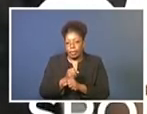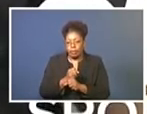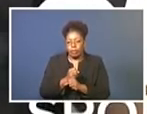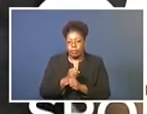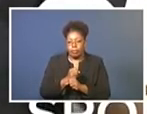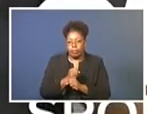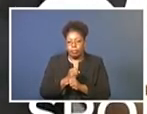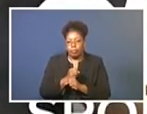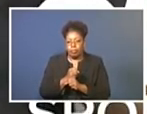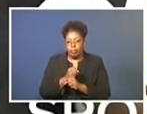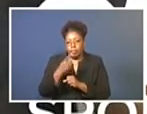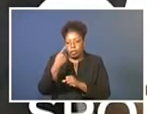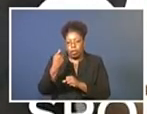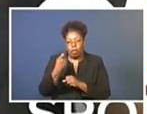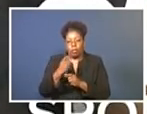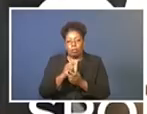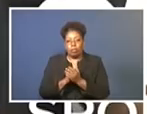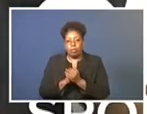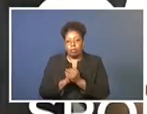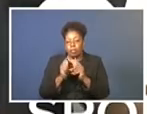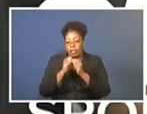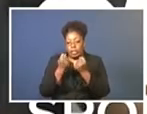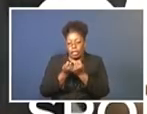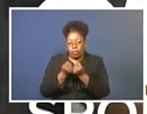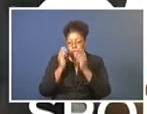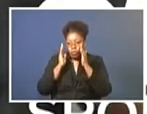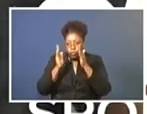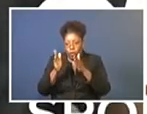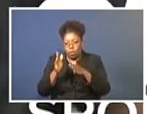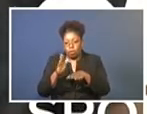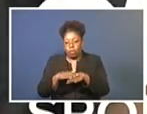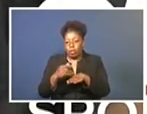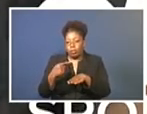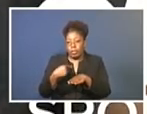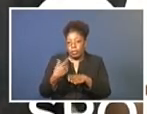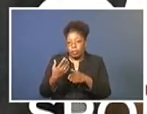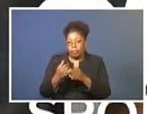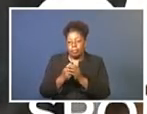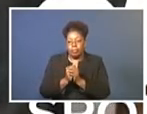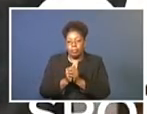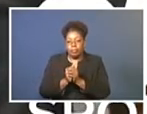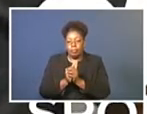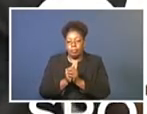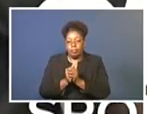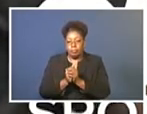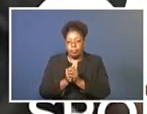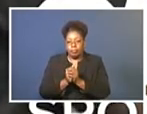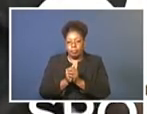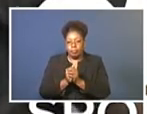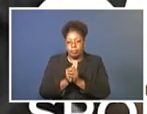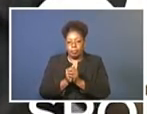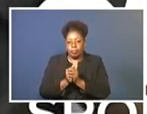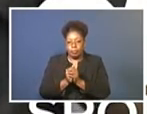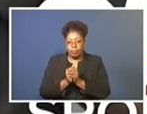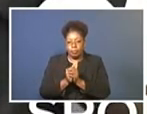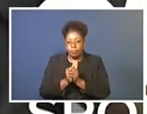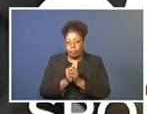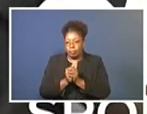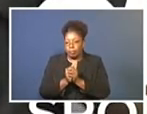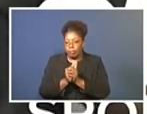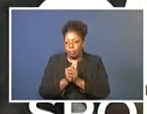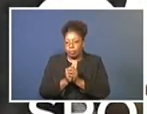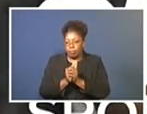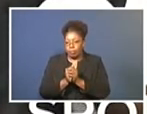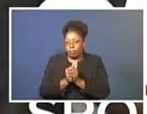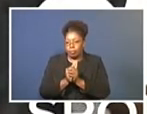haven't been really getting good looks because teams are being keen and locking on me. Hats off me because they know I'm capable of doing. But on nights like that, I just gotta find ways to get my team open,